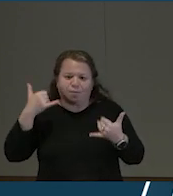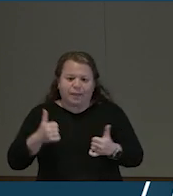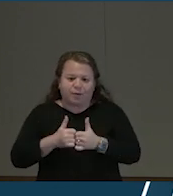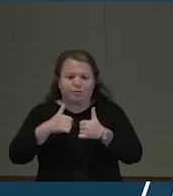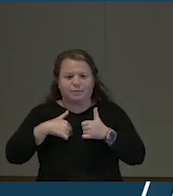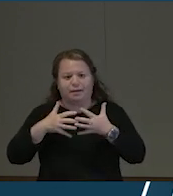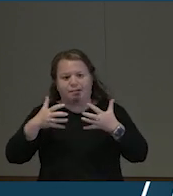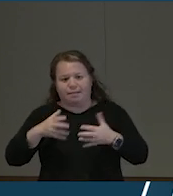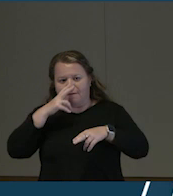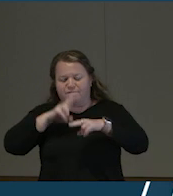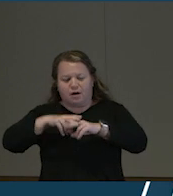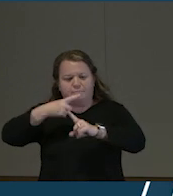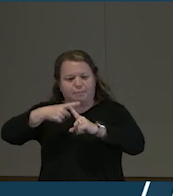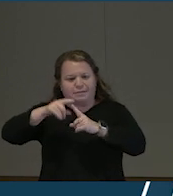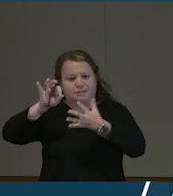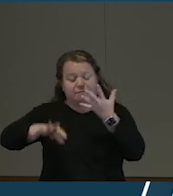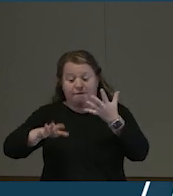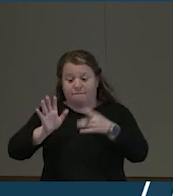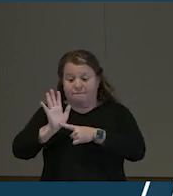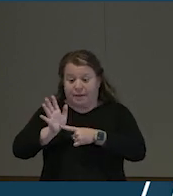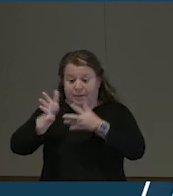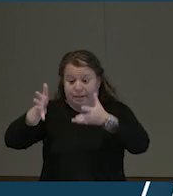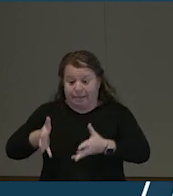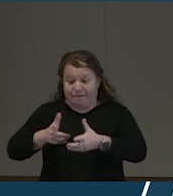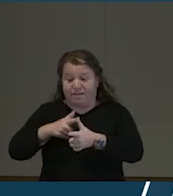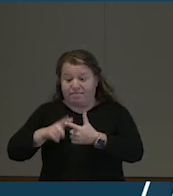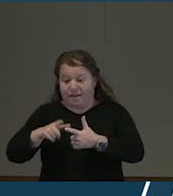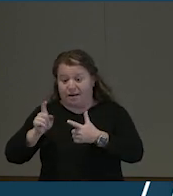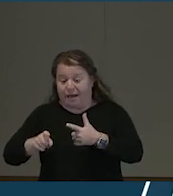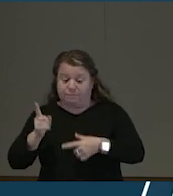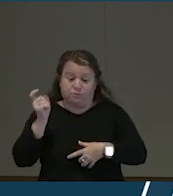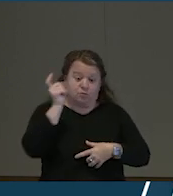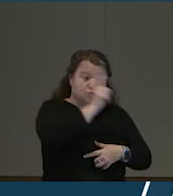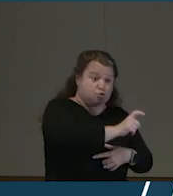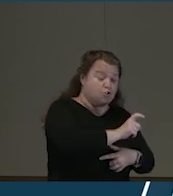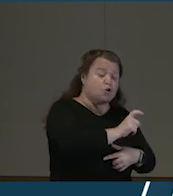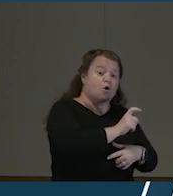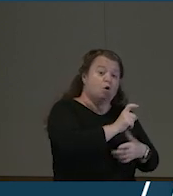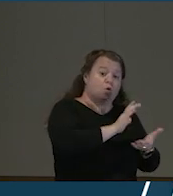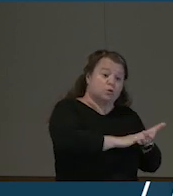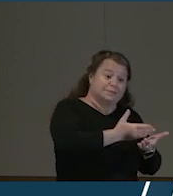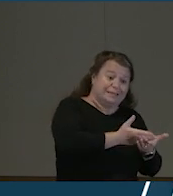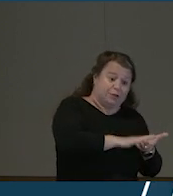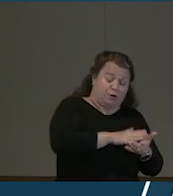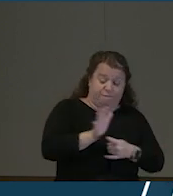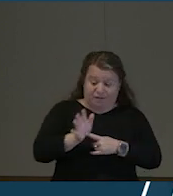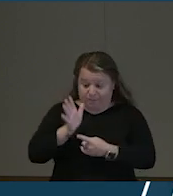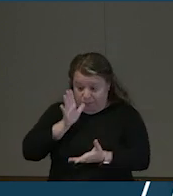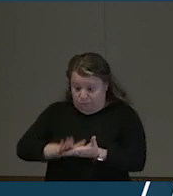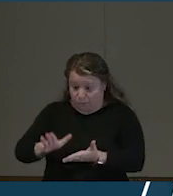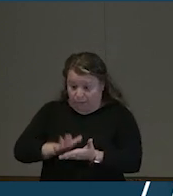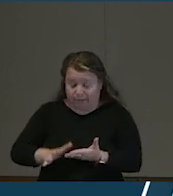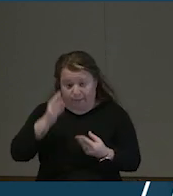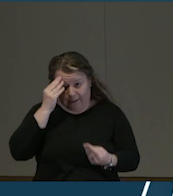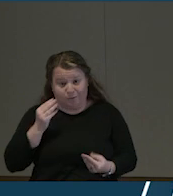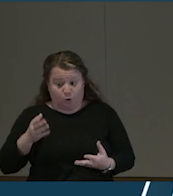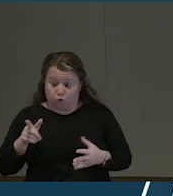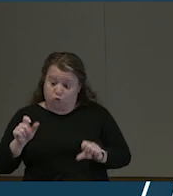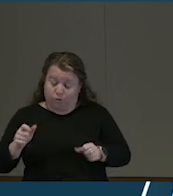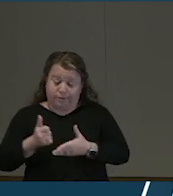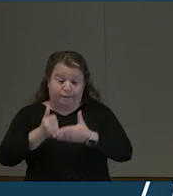lot of fun. We have 5 more minutes and then I have to start making dinner. So in 5 minutes, we're going to clean up and you can help me with